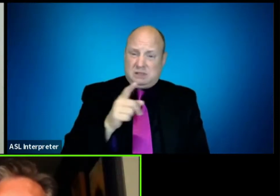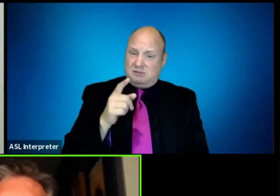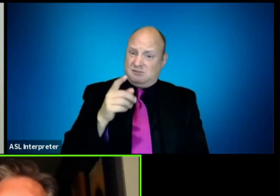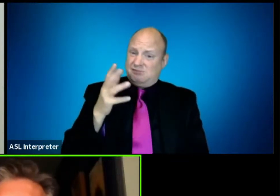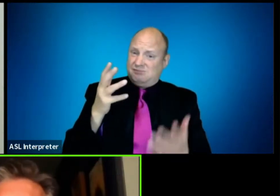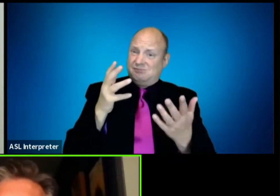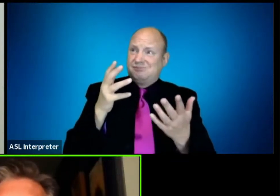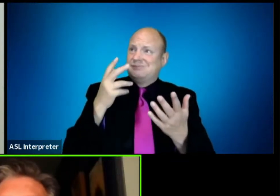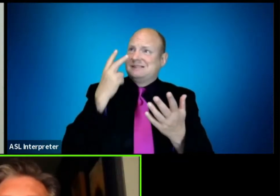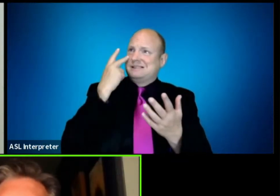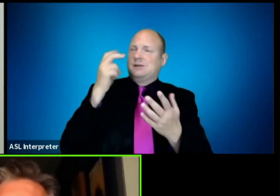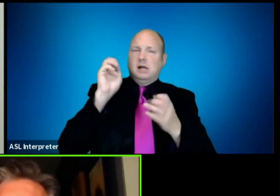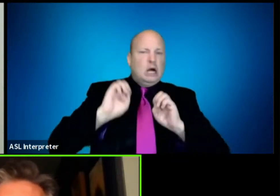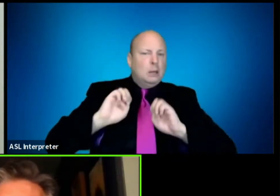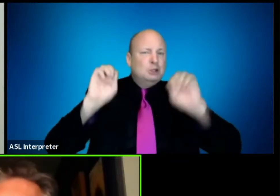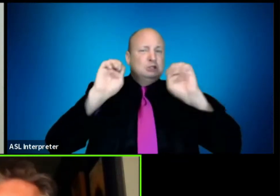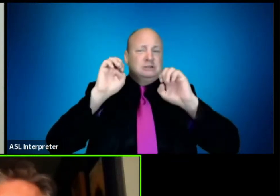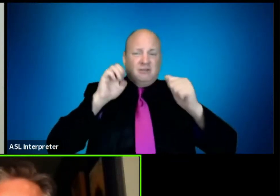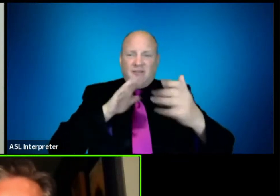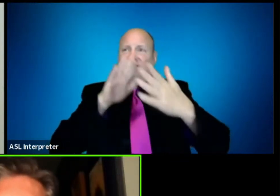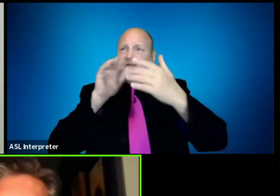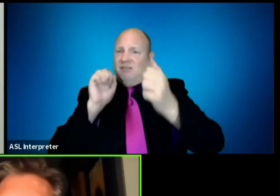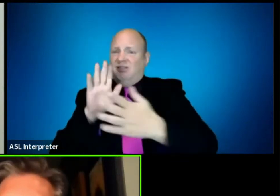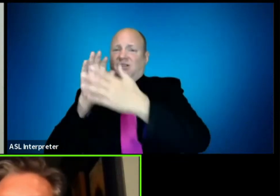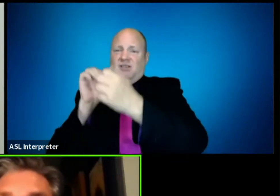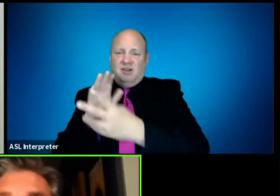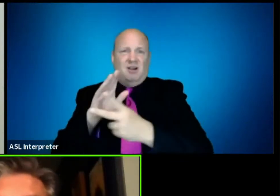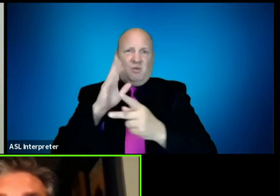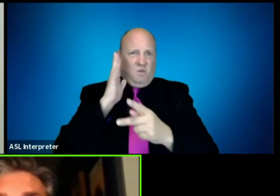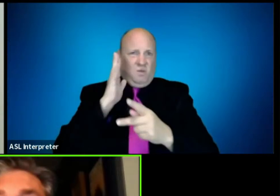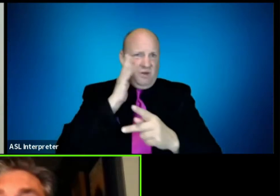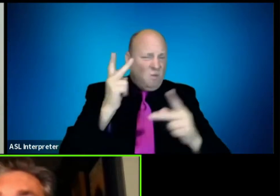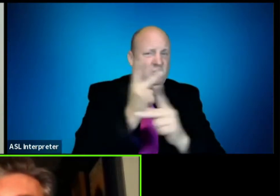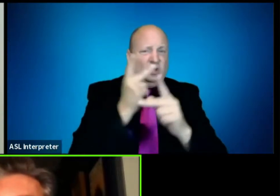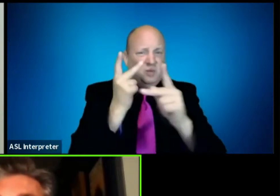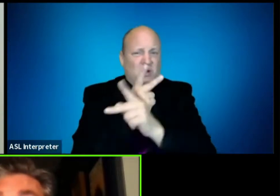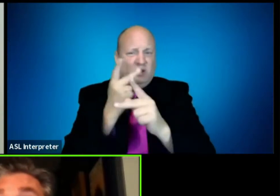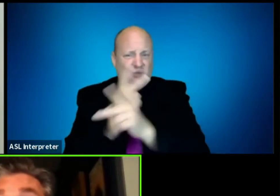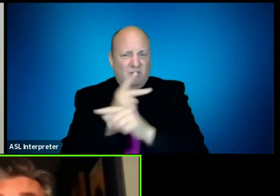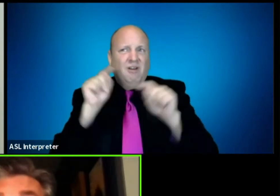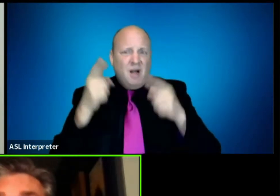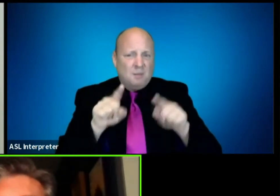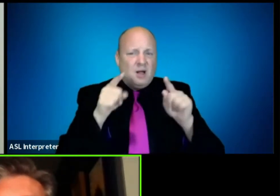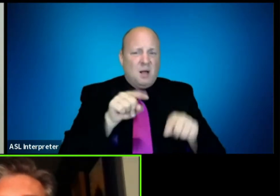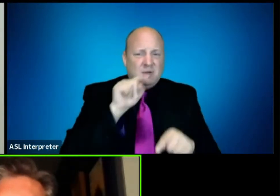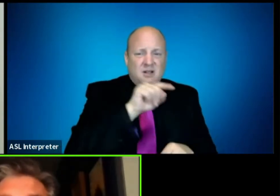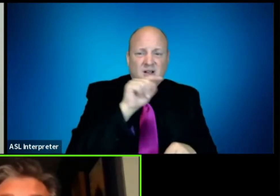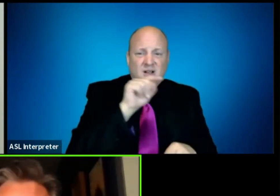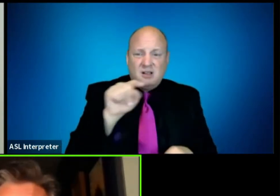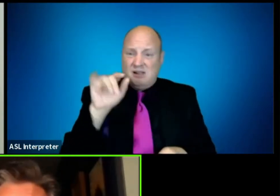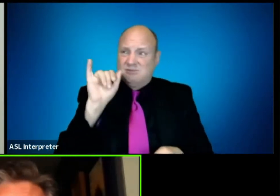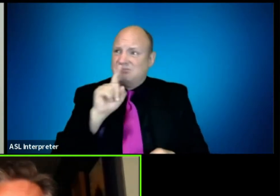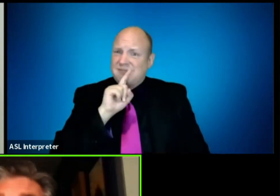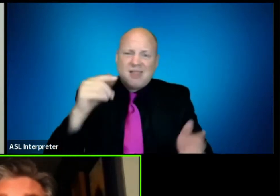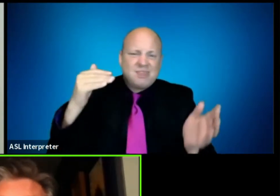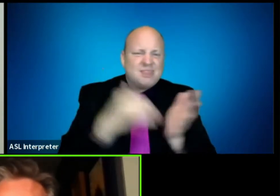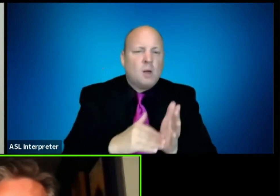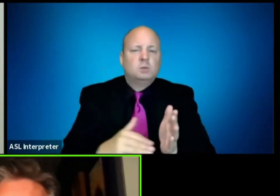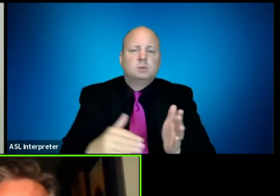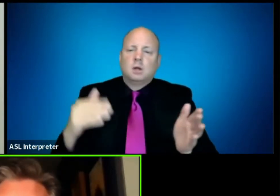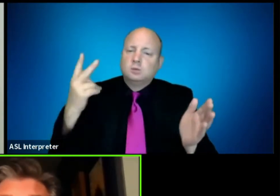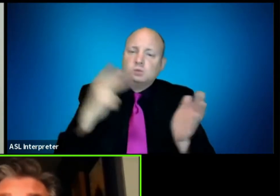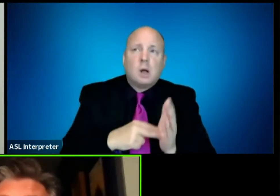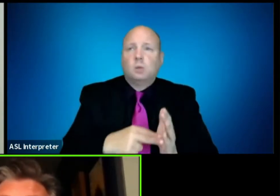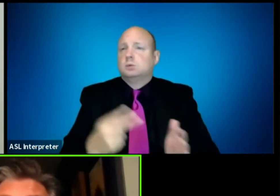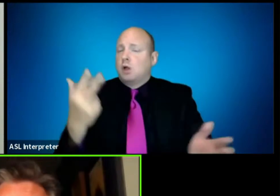could have been so much worse. We could have thousands of Oregonians who were no longer with us because we didn't come together to fight